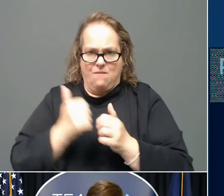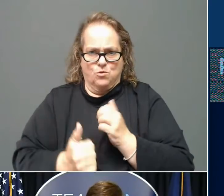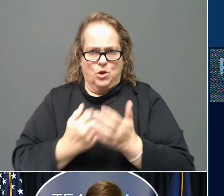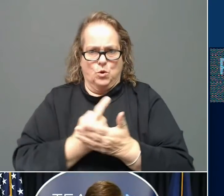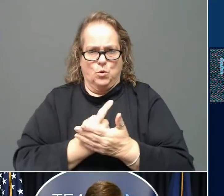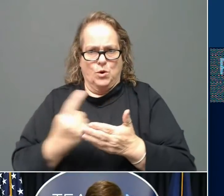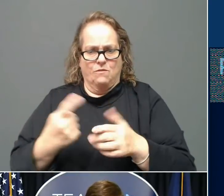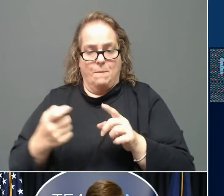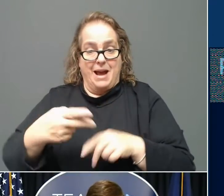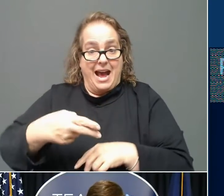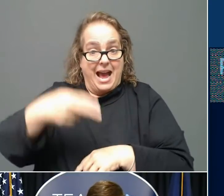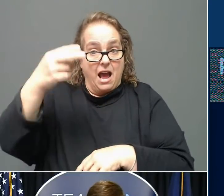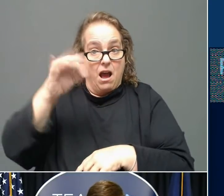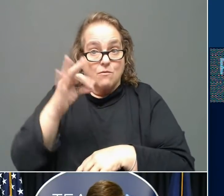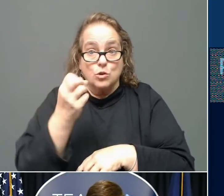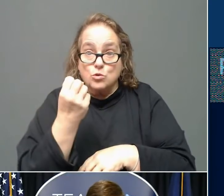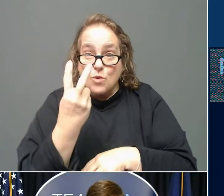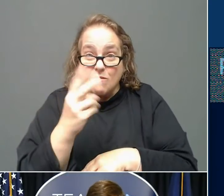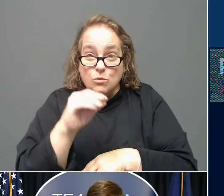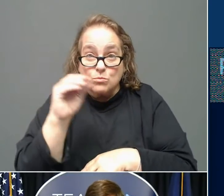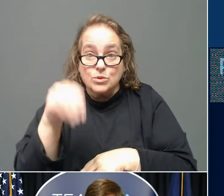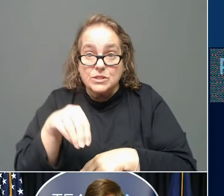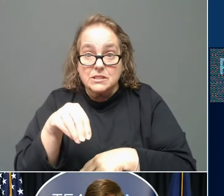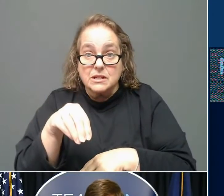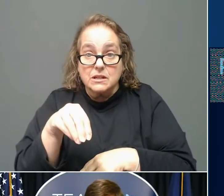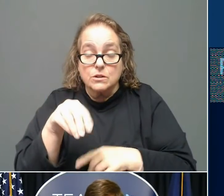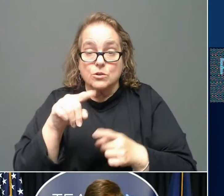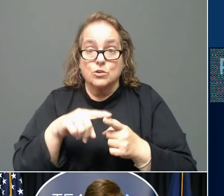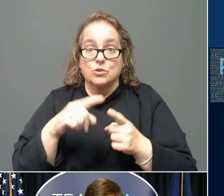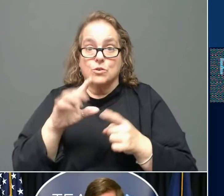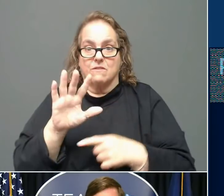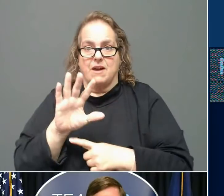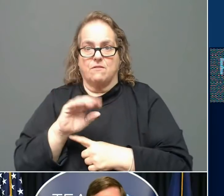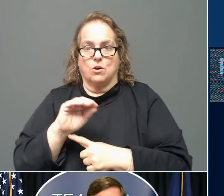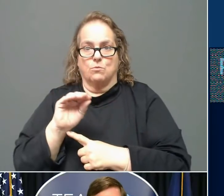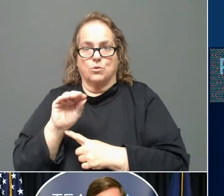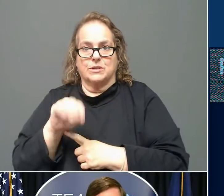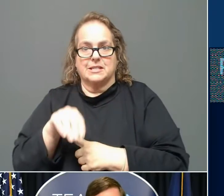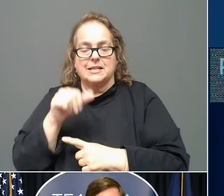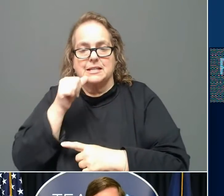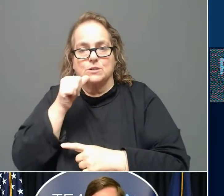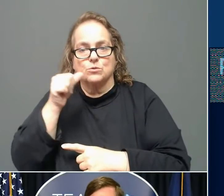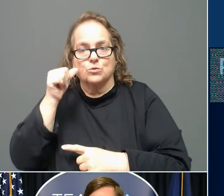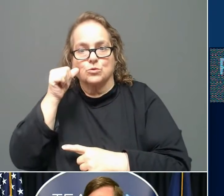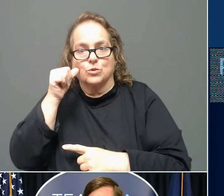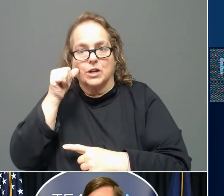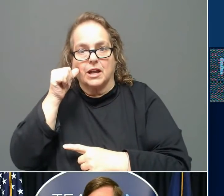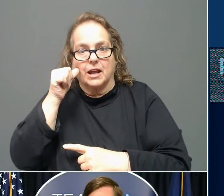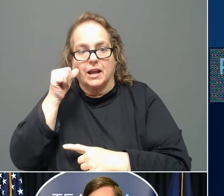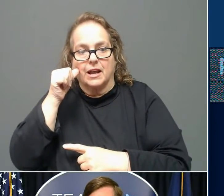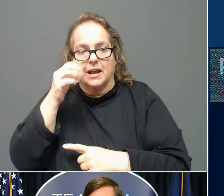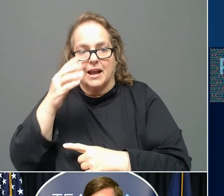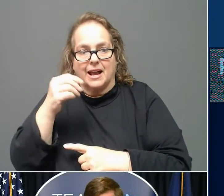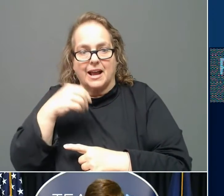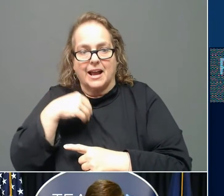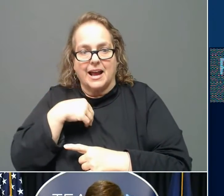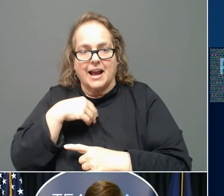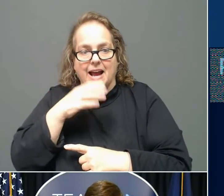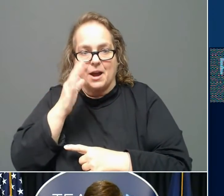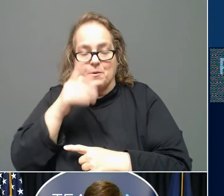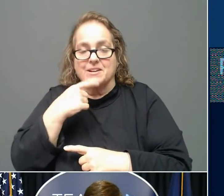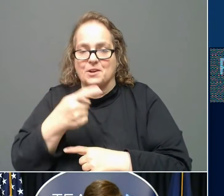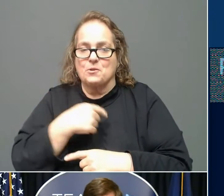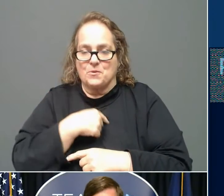of 12% to just 5% yesterday. And I'll let you in. We're under